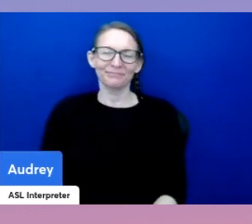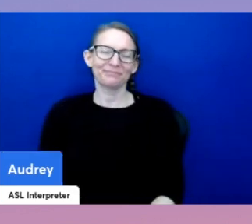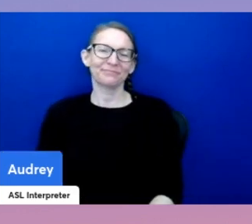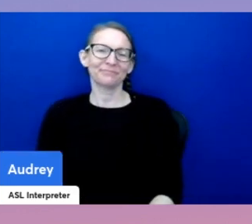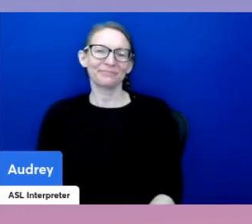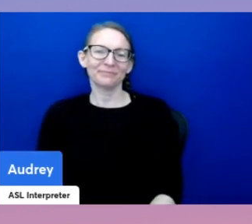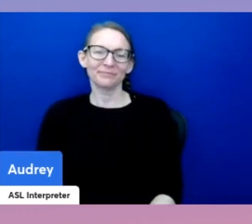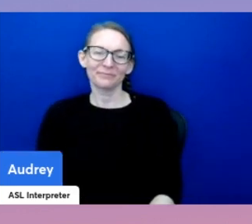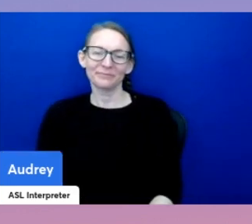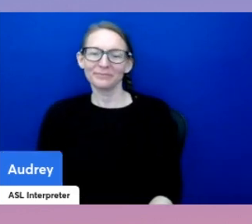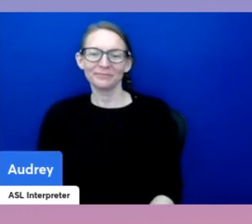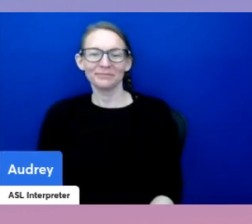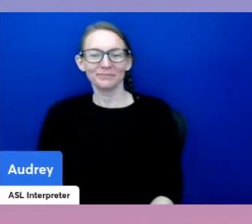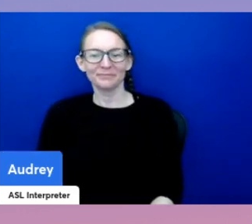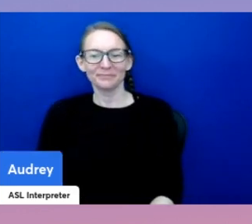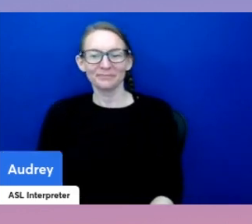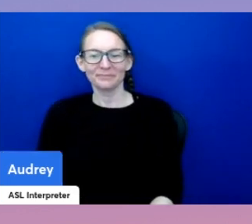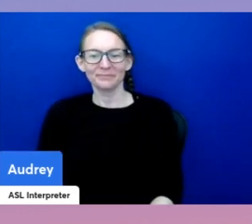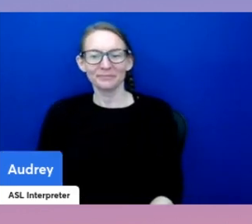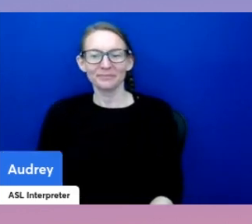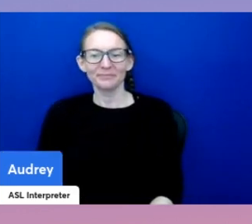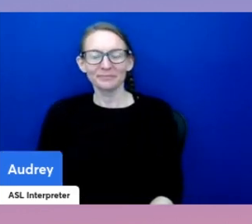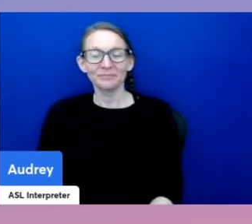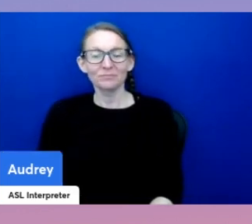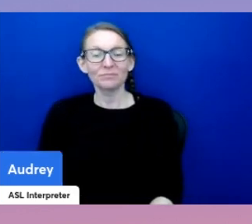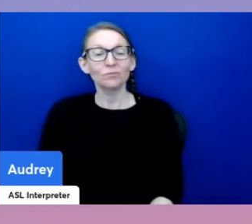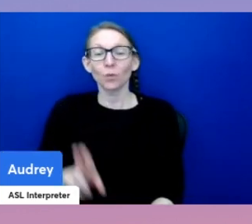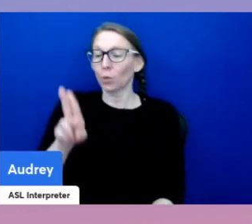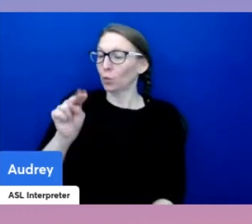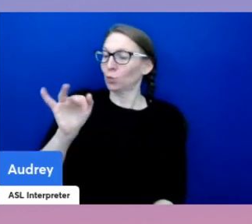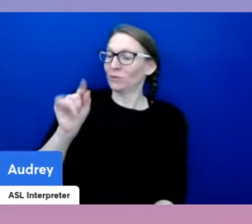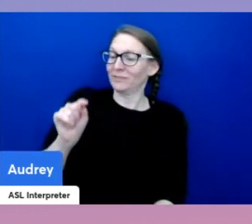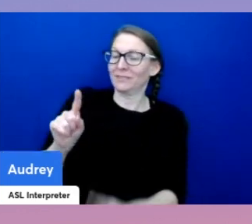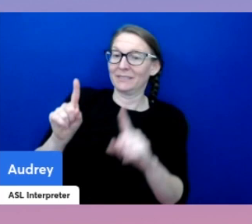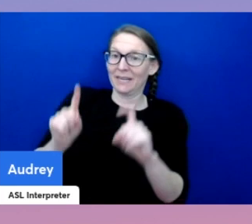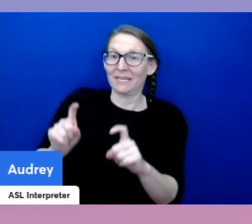Well, the unit test itself, we will